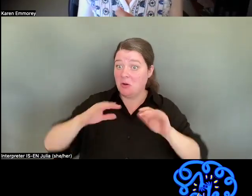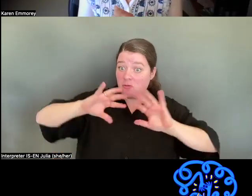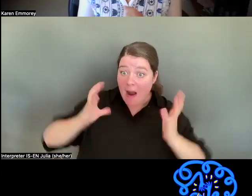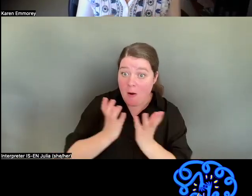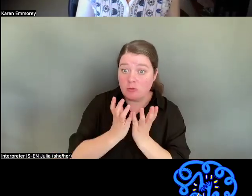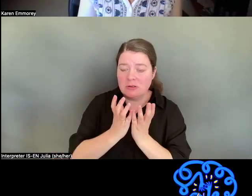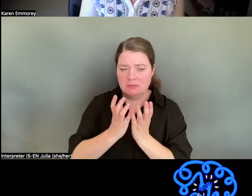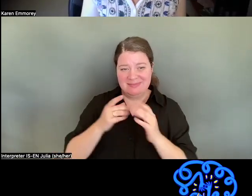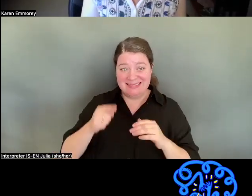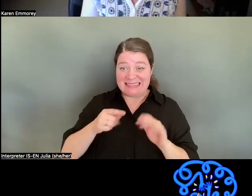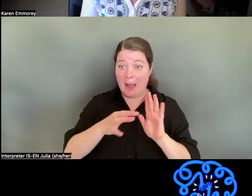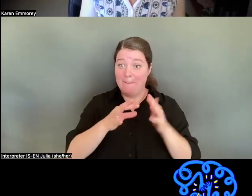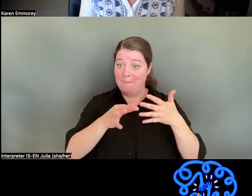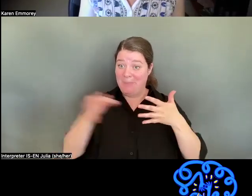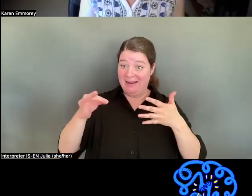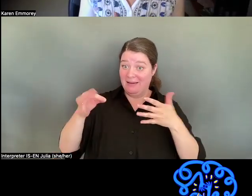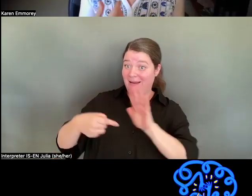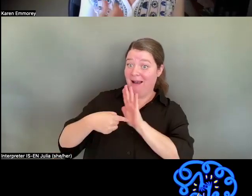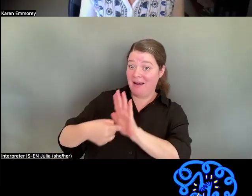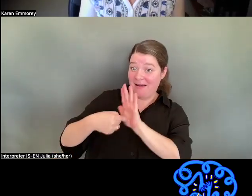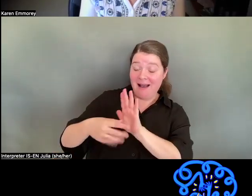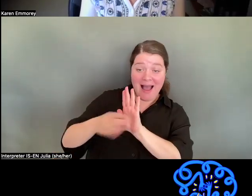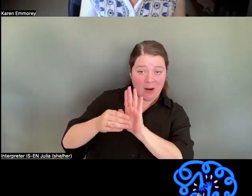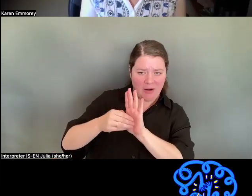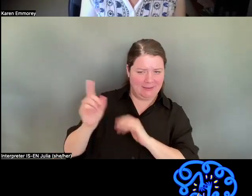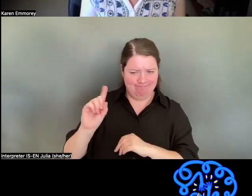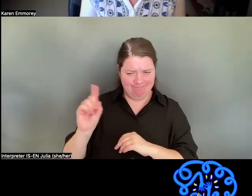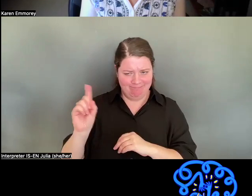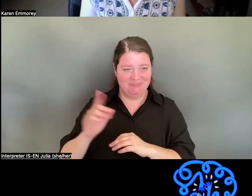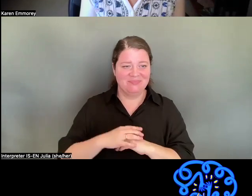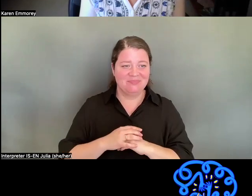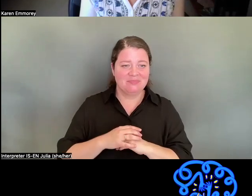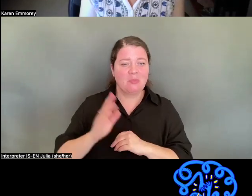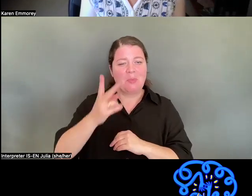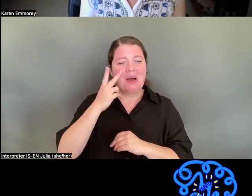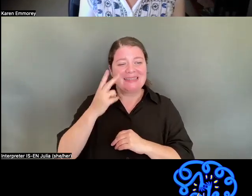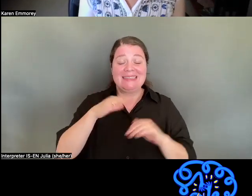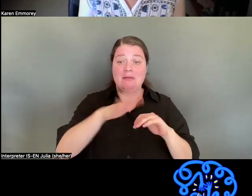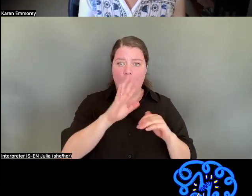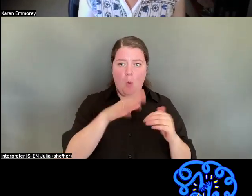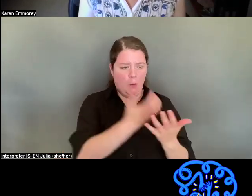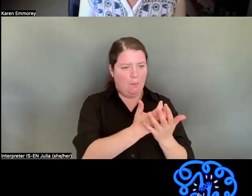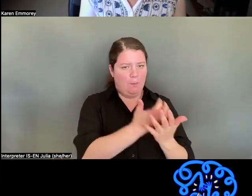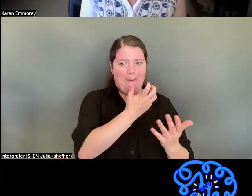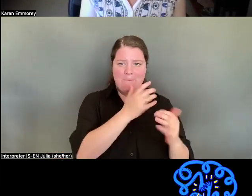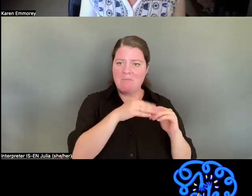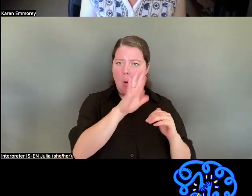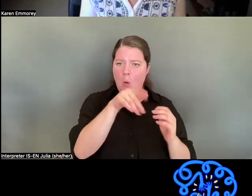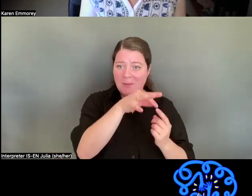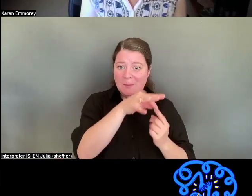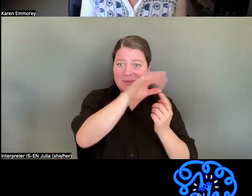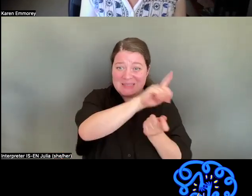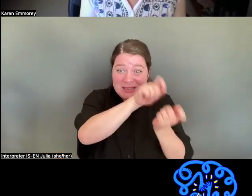is consistent with the idea that more distinctive semantic features, so more unique features, are more likely to